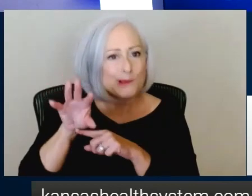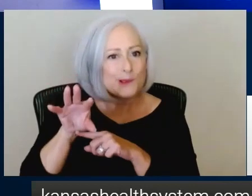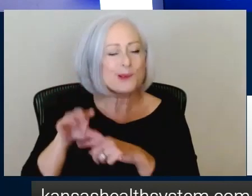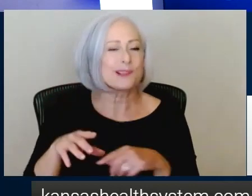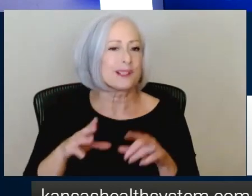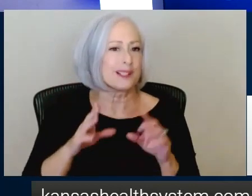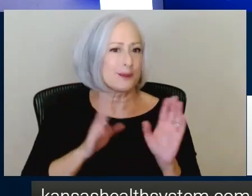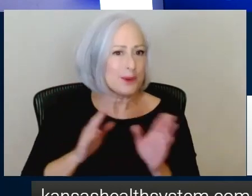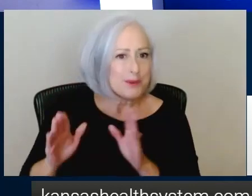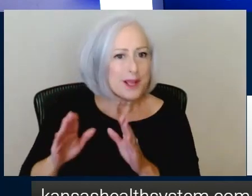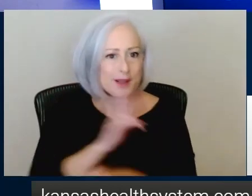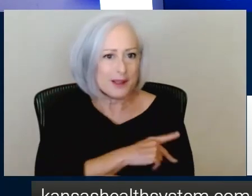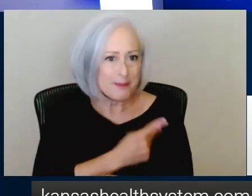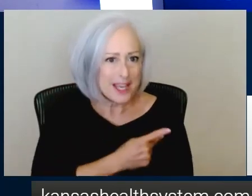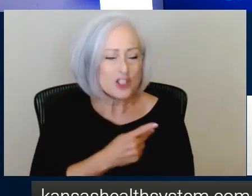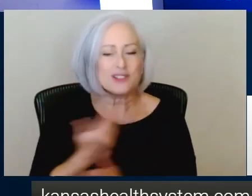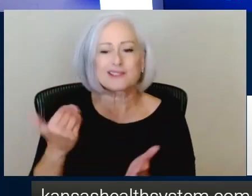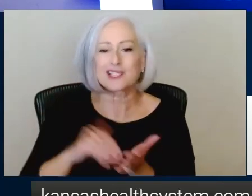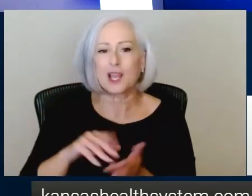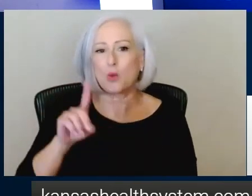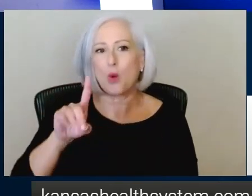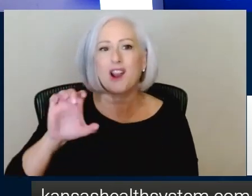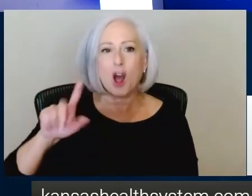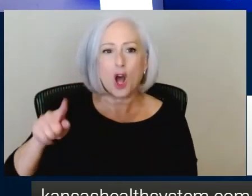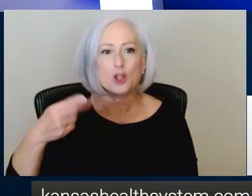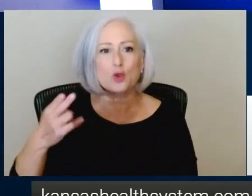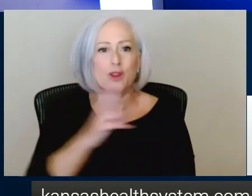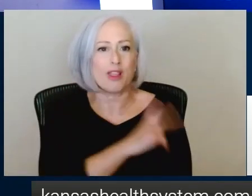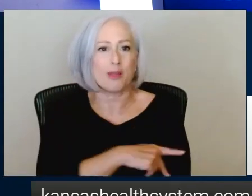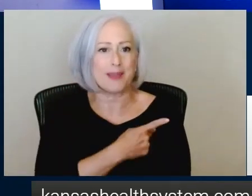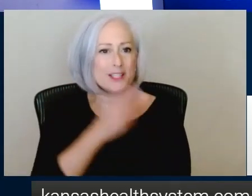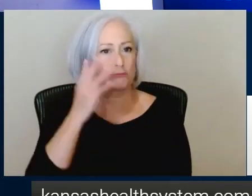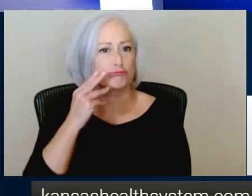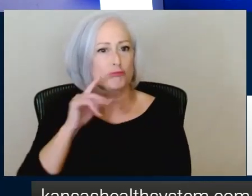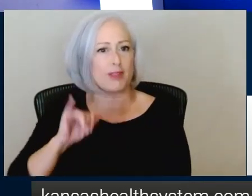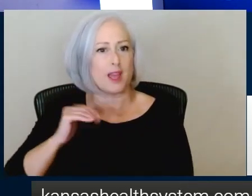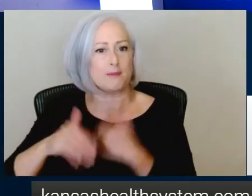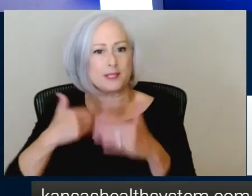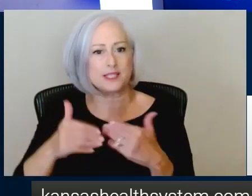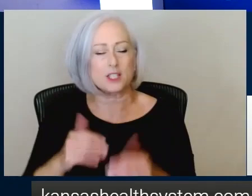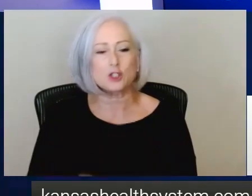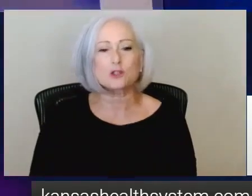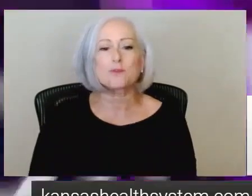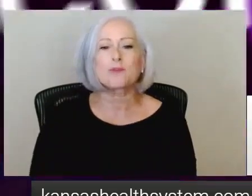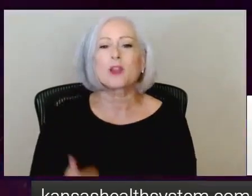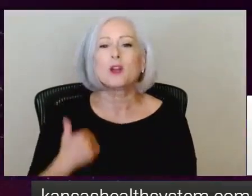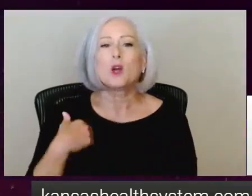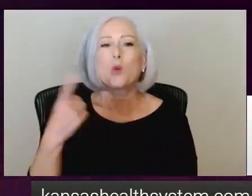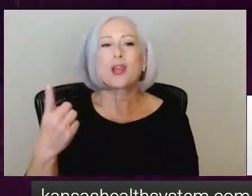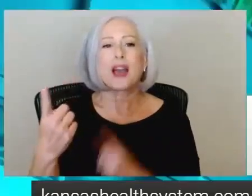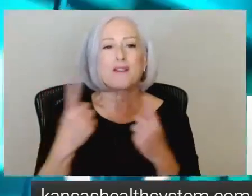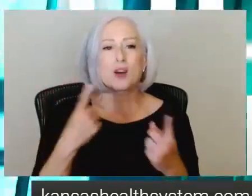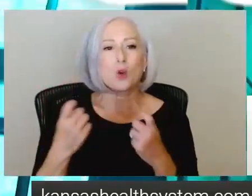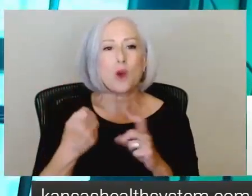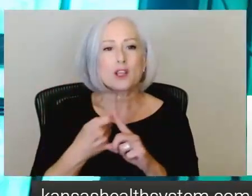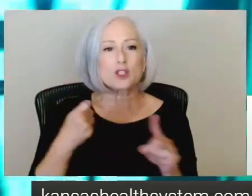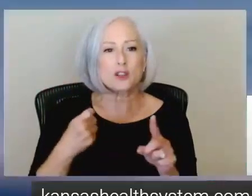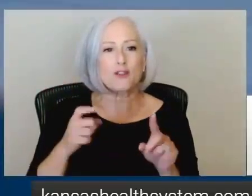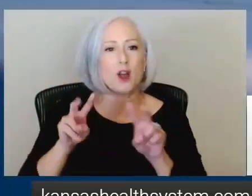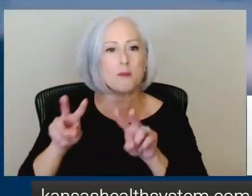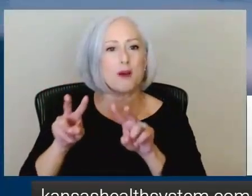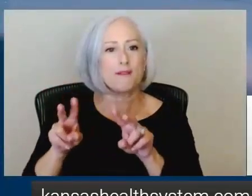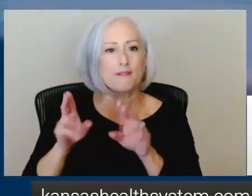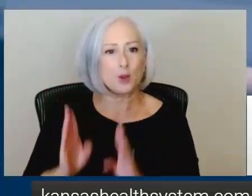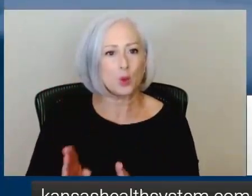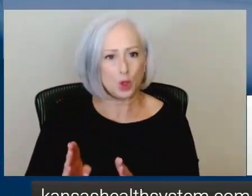here at the health system. We do have a question from one of our viewers, and Dr. Stites, I don't know if you can answer